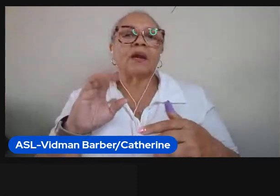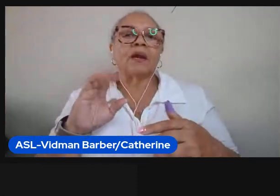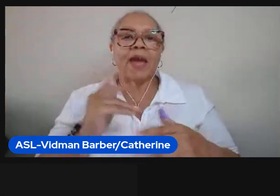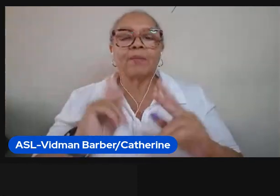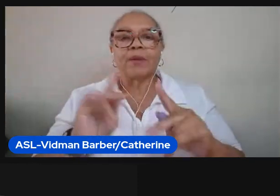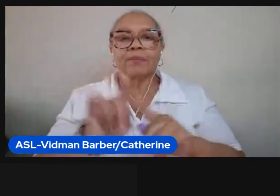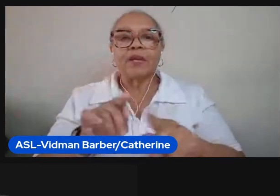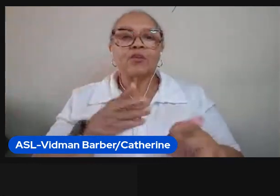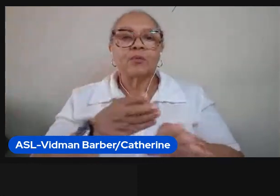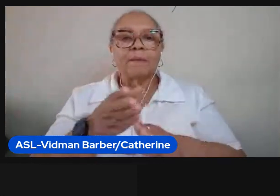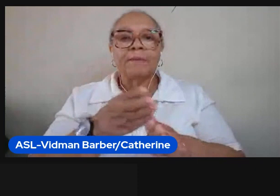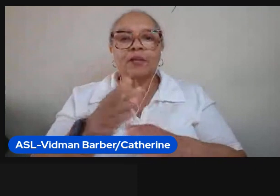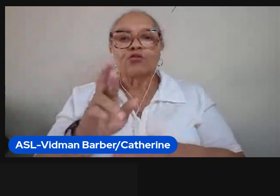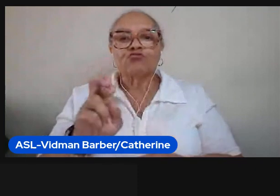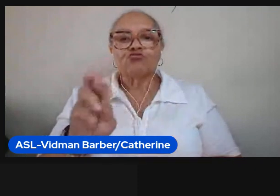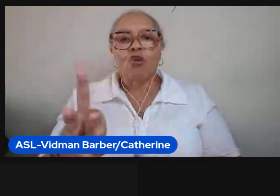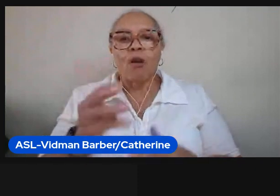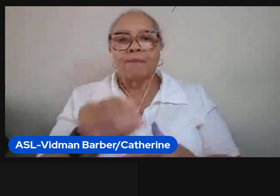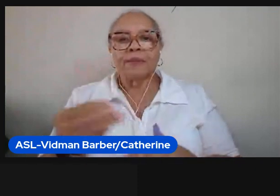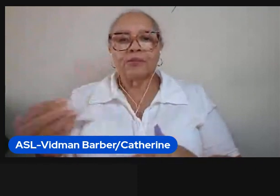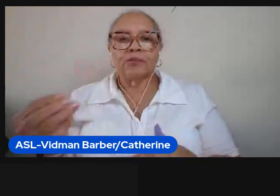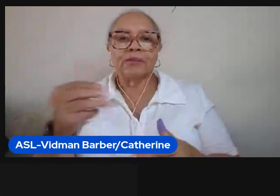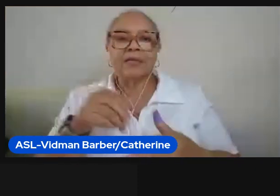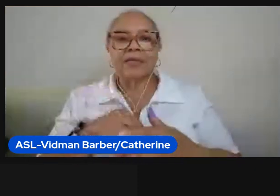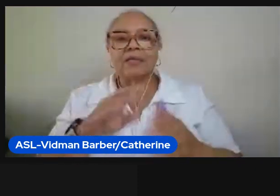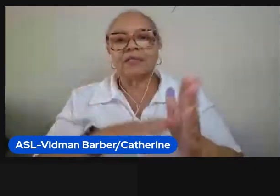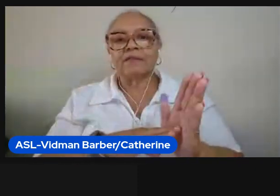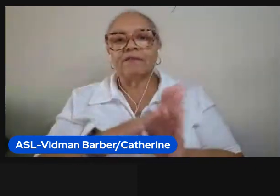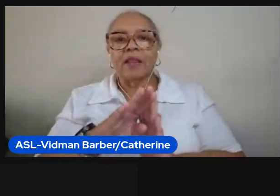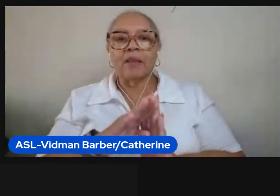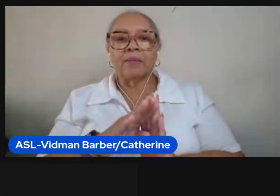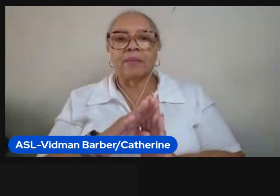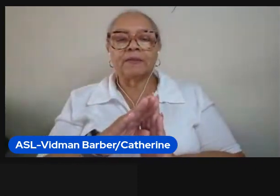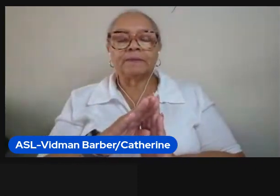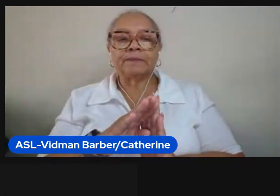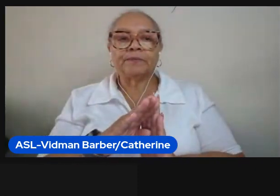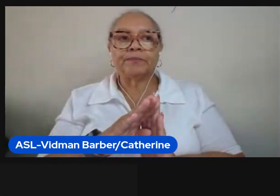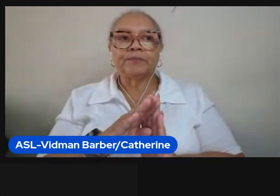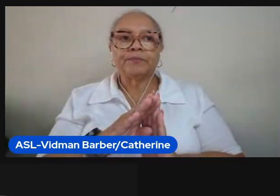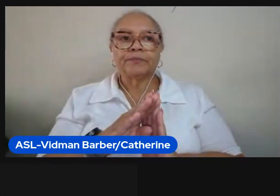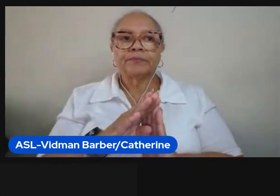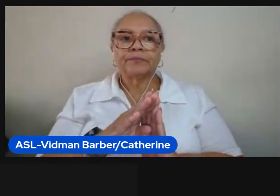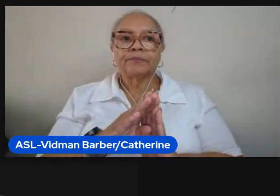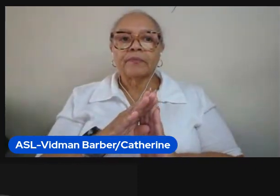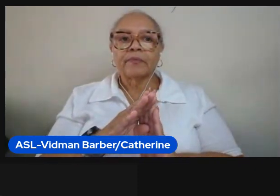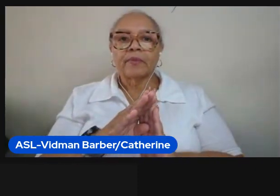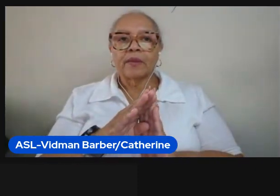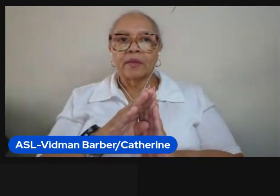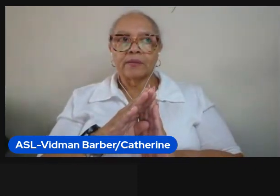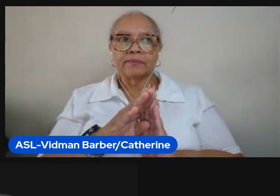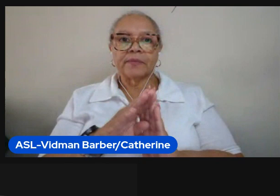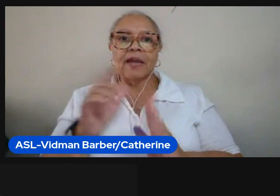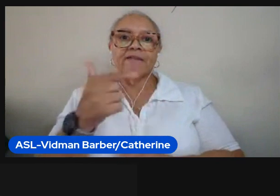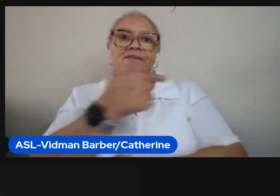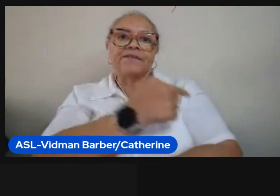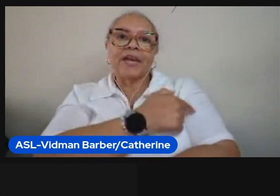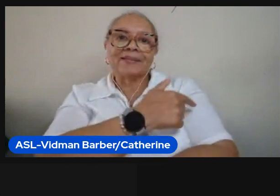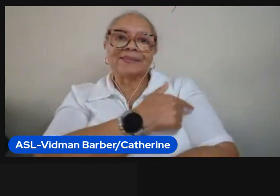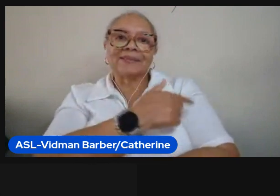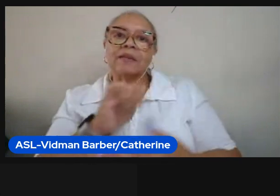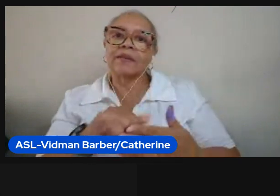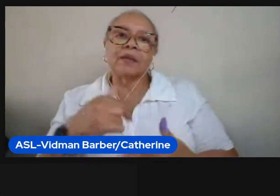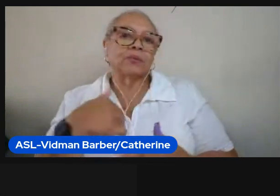raw materials in developing um vaccine so that we do not